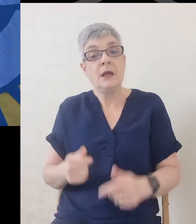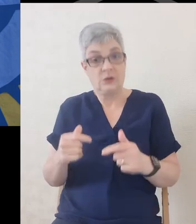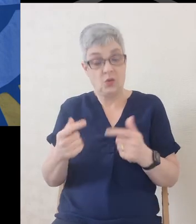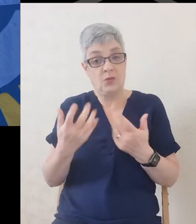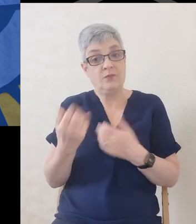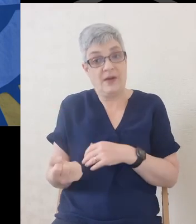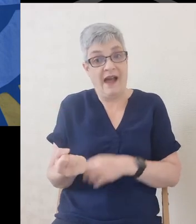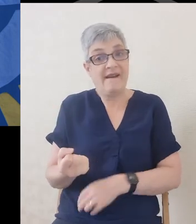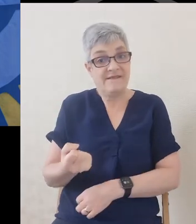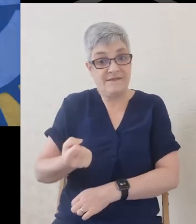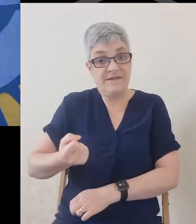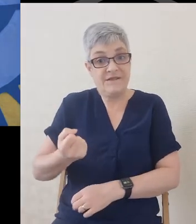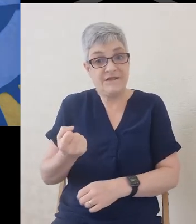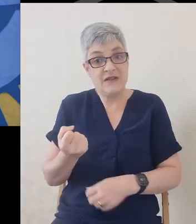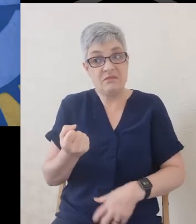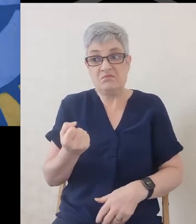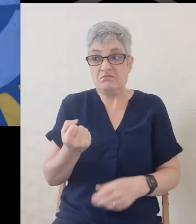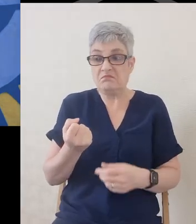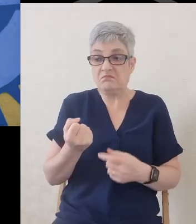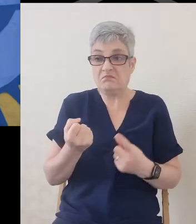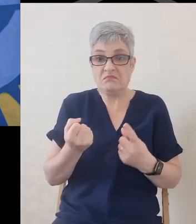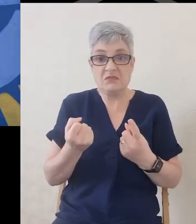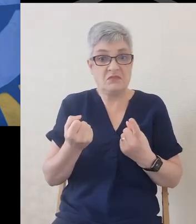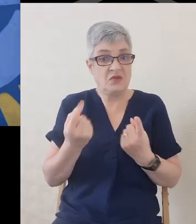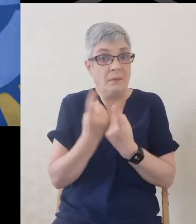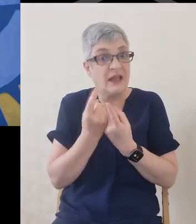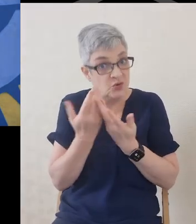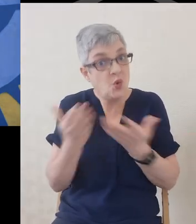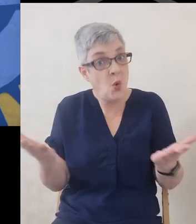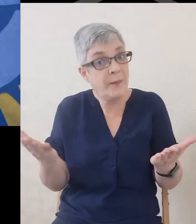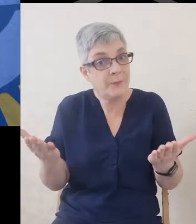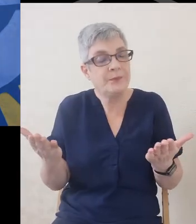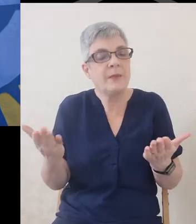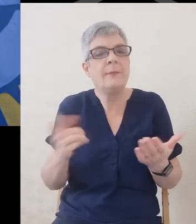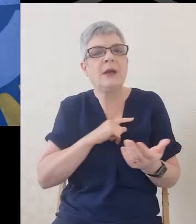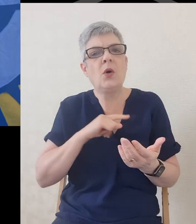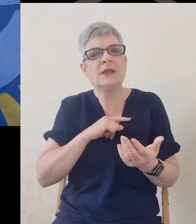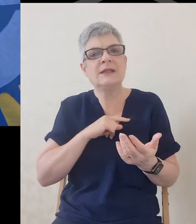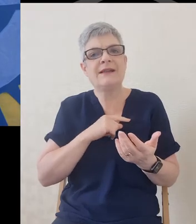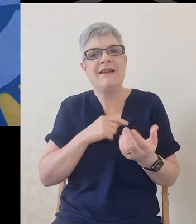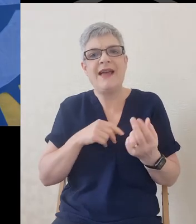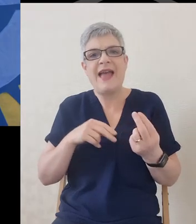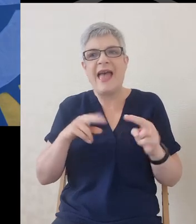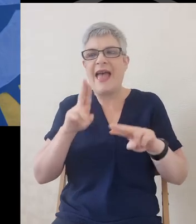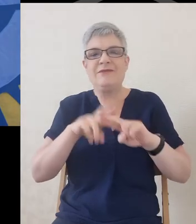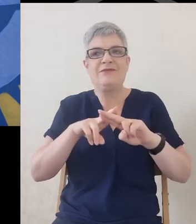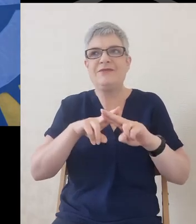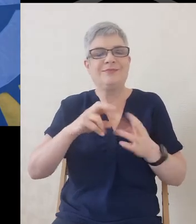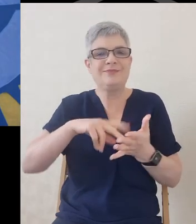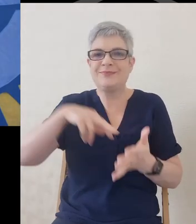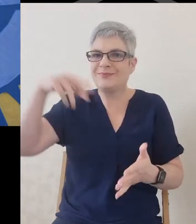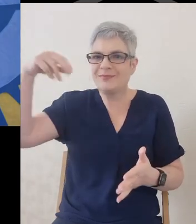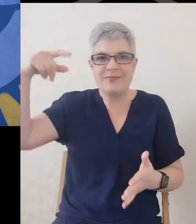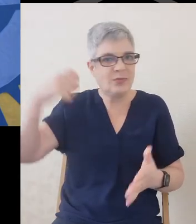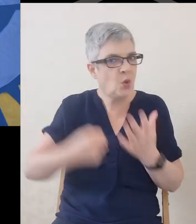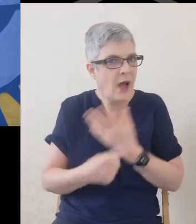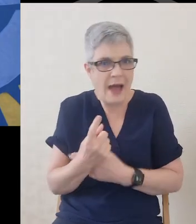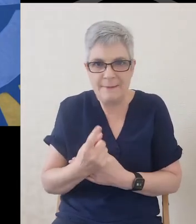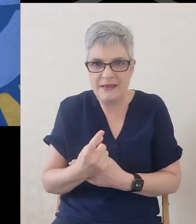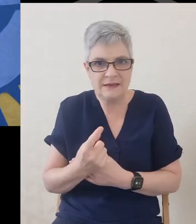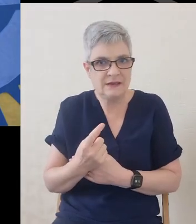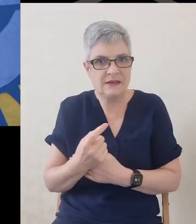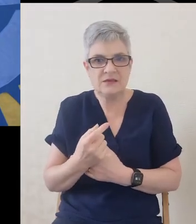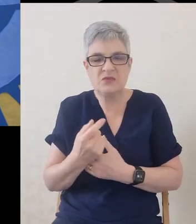And here we have some portrayal of that. Because if there hadn't been the ascension, if there hadn't been some portrayal of